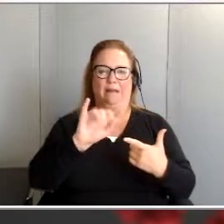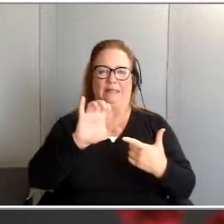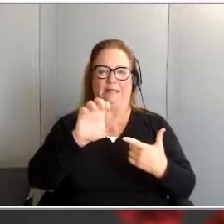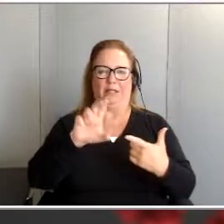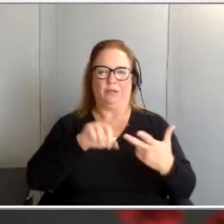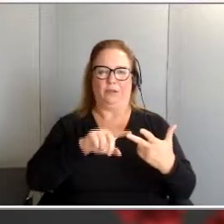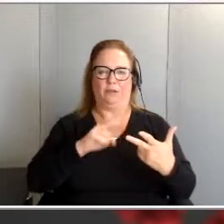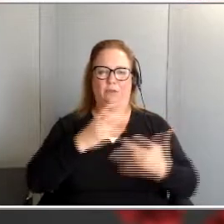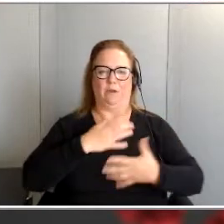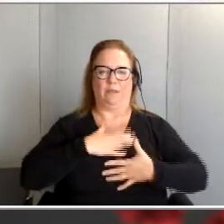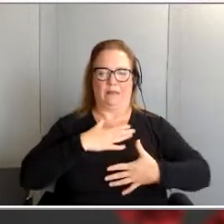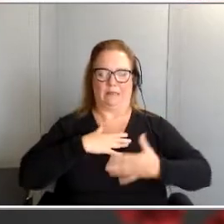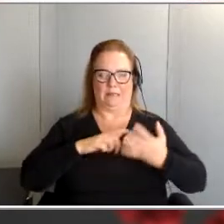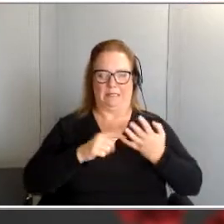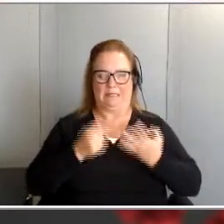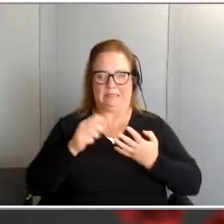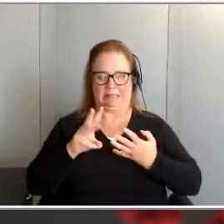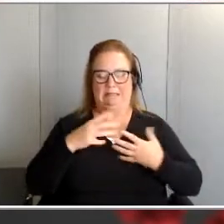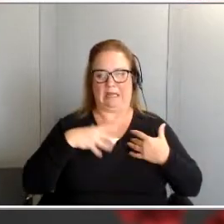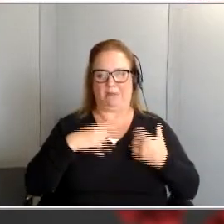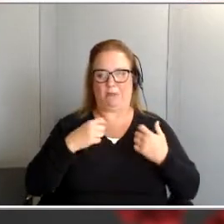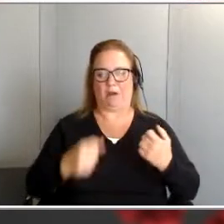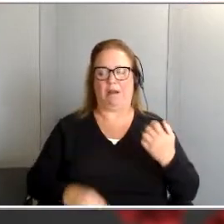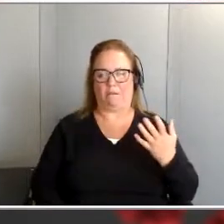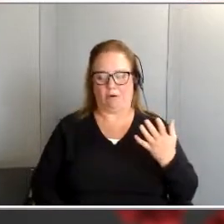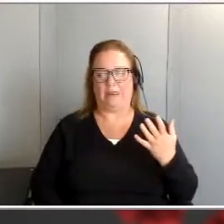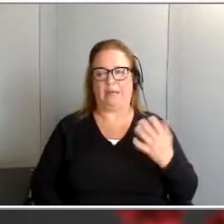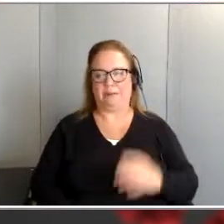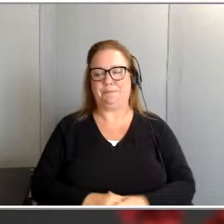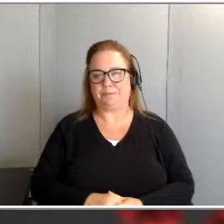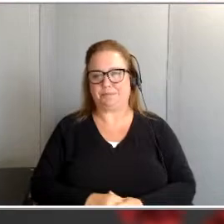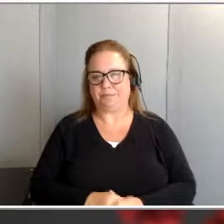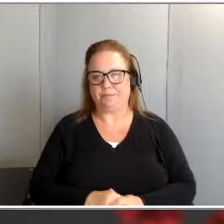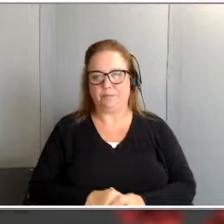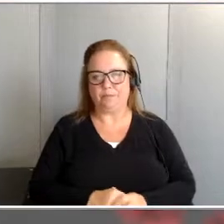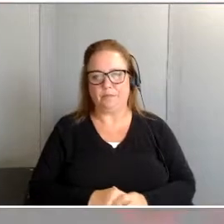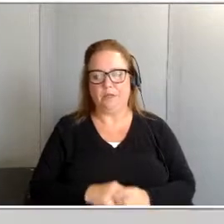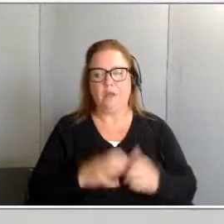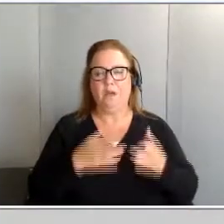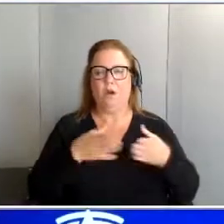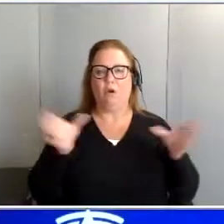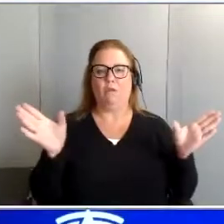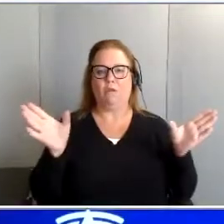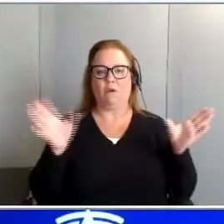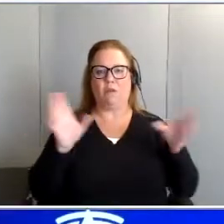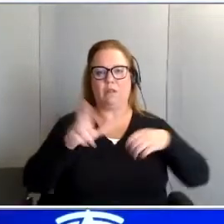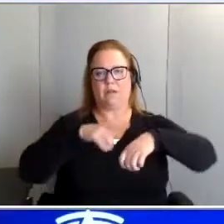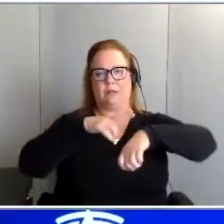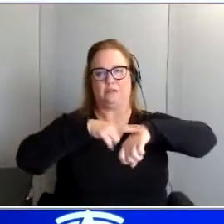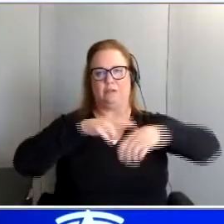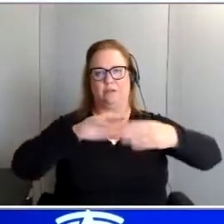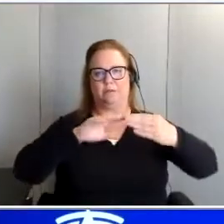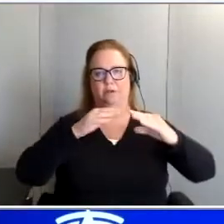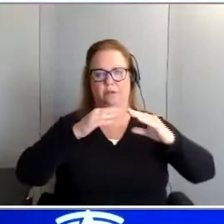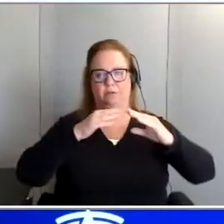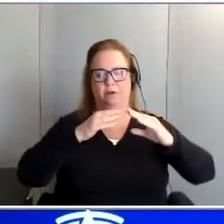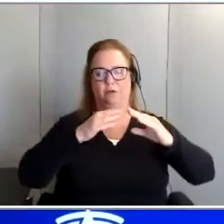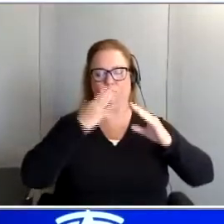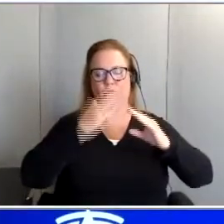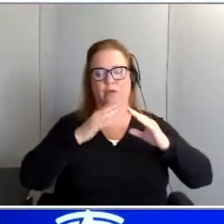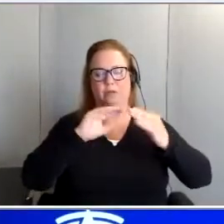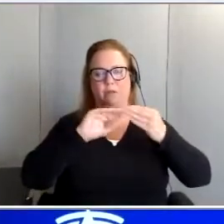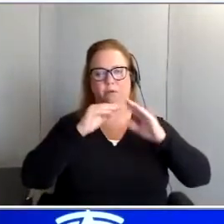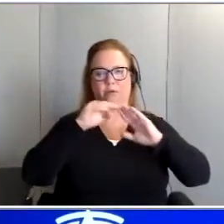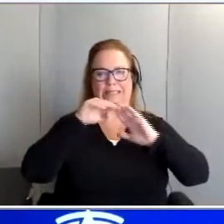ventilator, 16 in that recovery period as well. But overall, again, nationally, we are seeing very good trends, decreasing